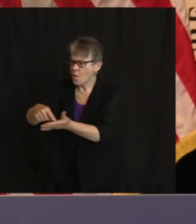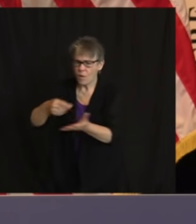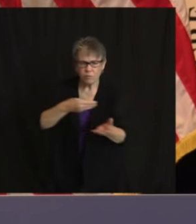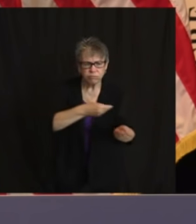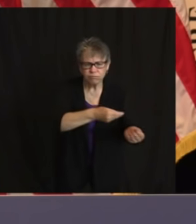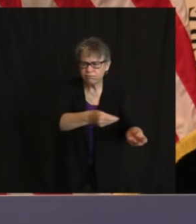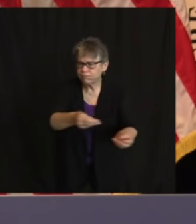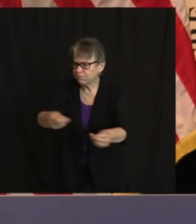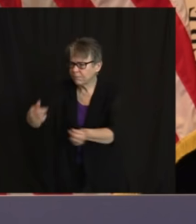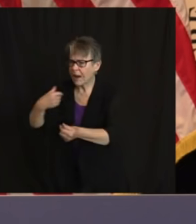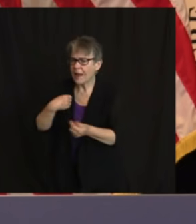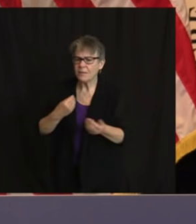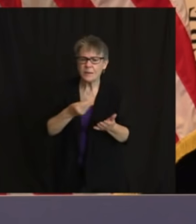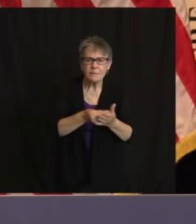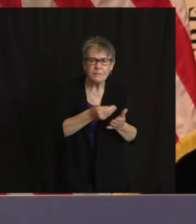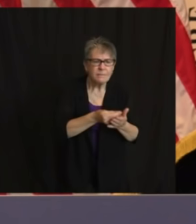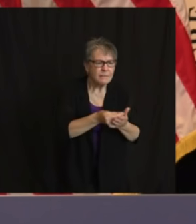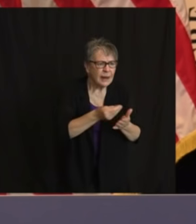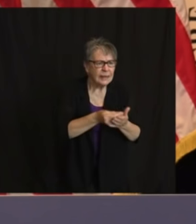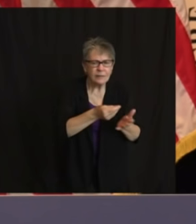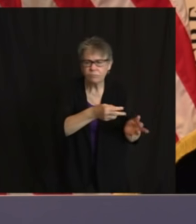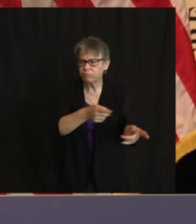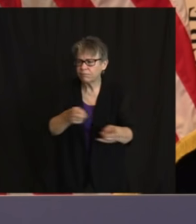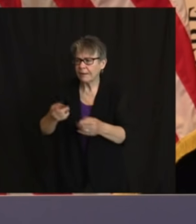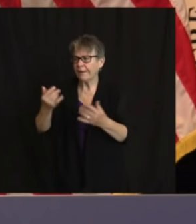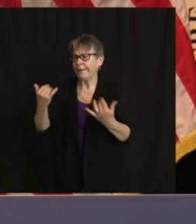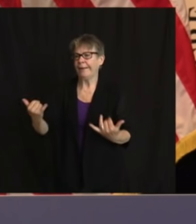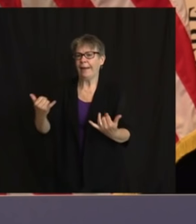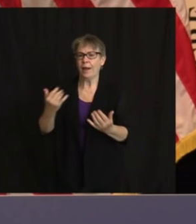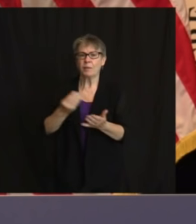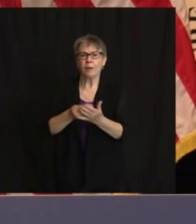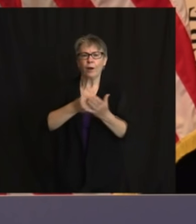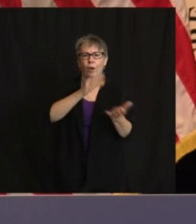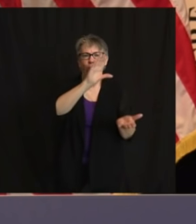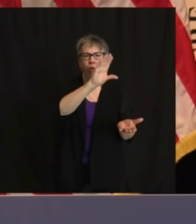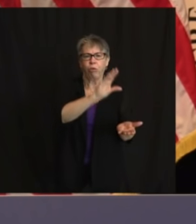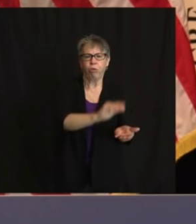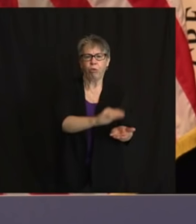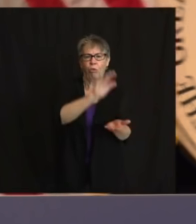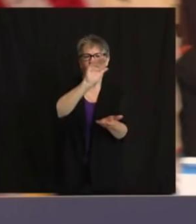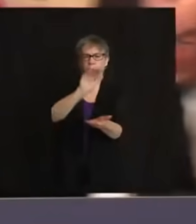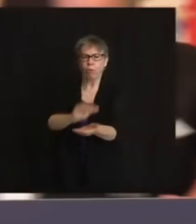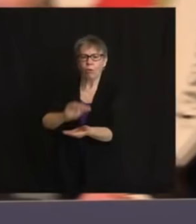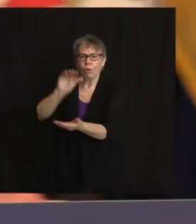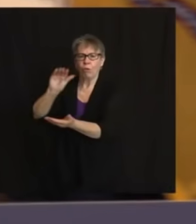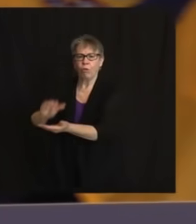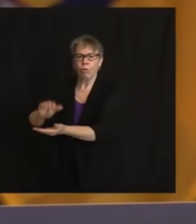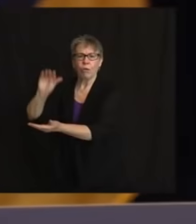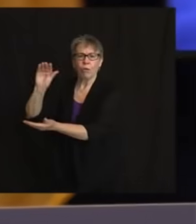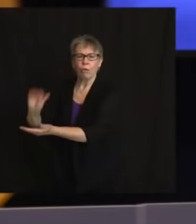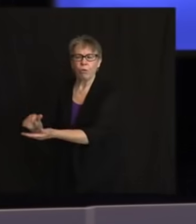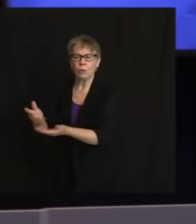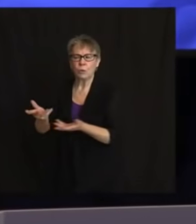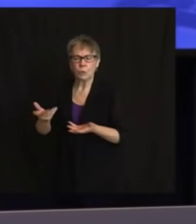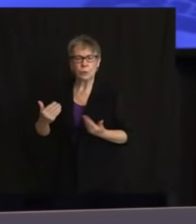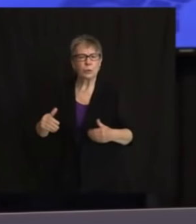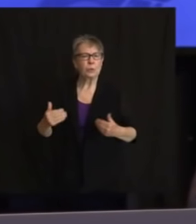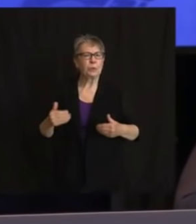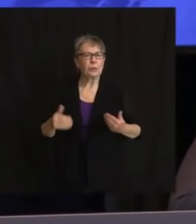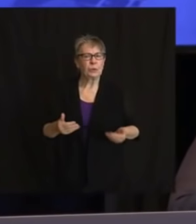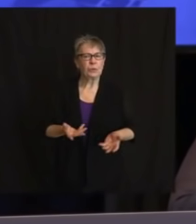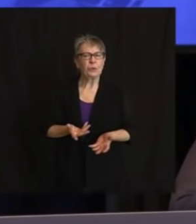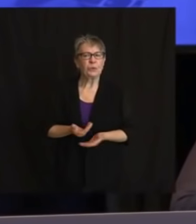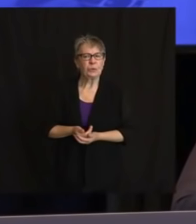Lamont, I'm not sure if you want to add anything in terms of the deliberations you'll be expecting. Yeah. So as a member of the Council of Chief